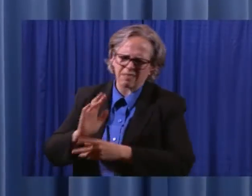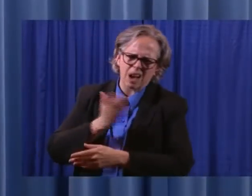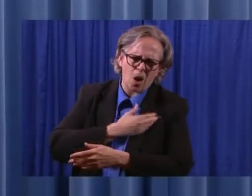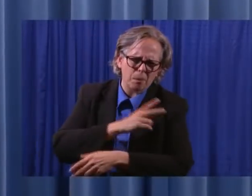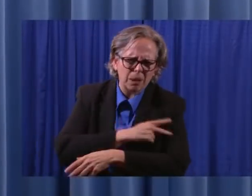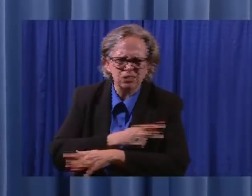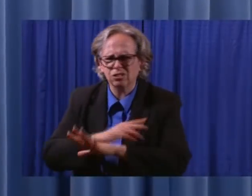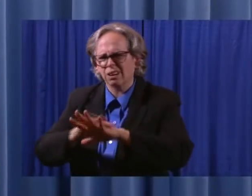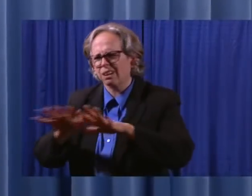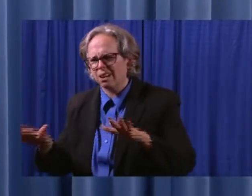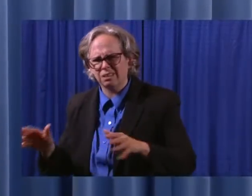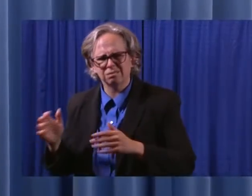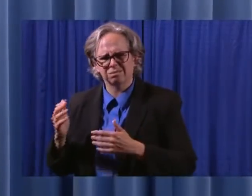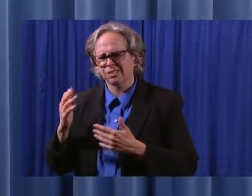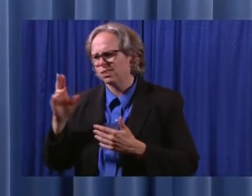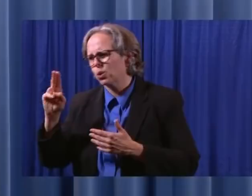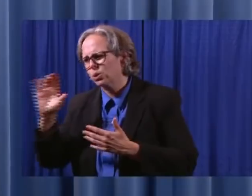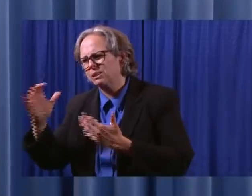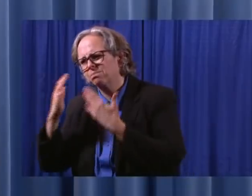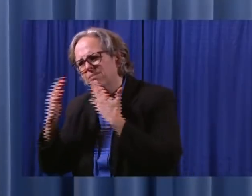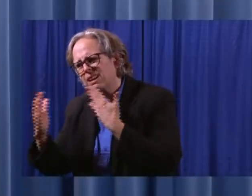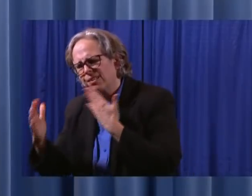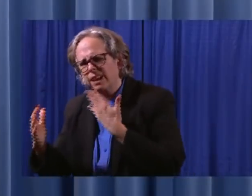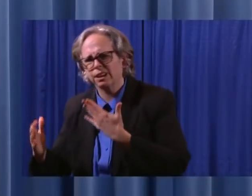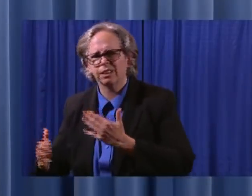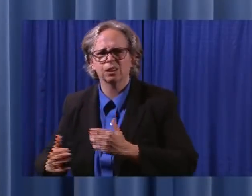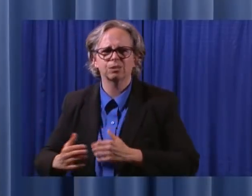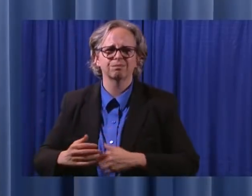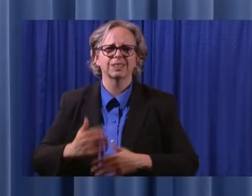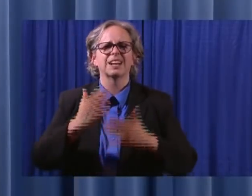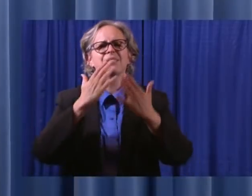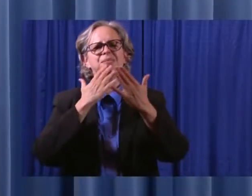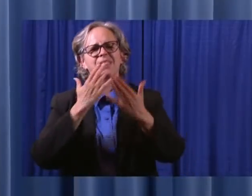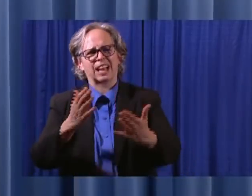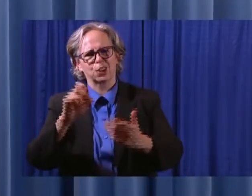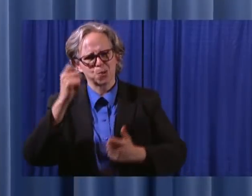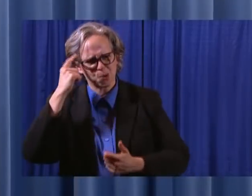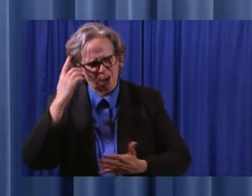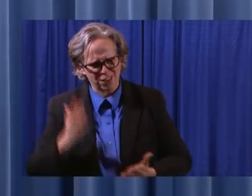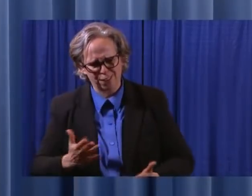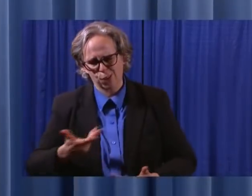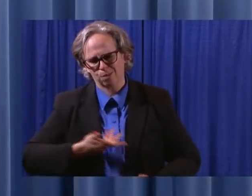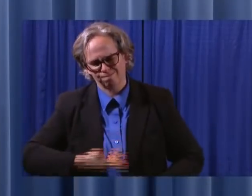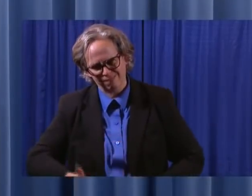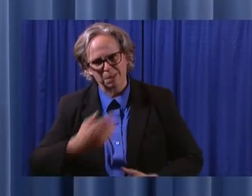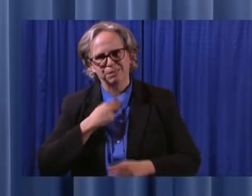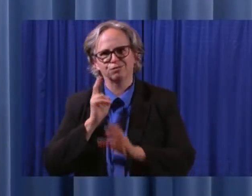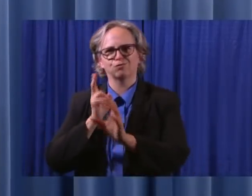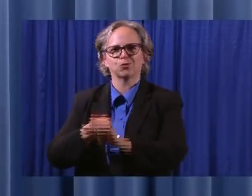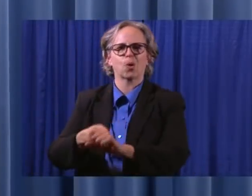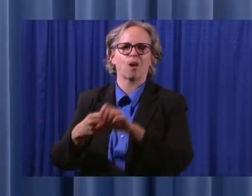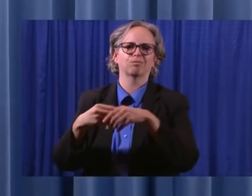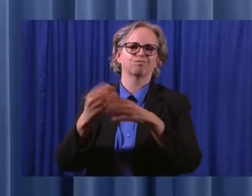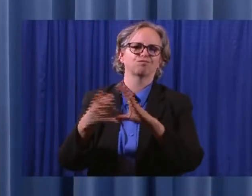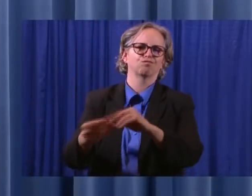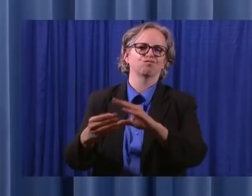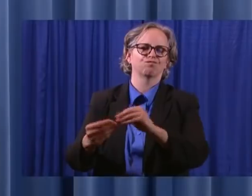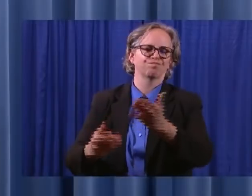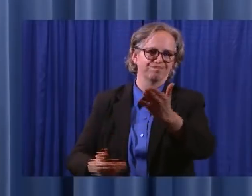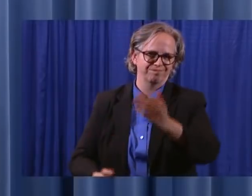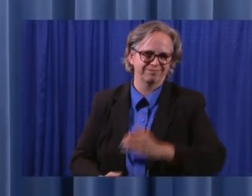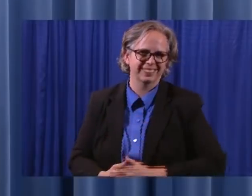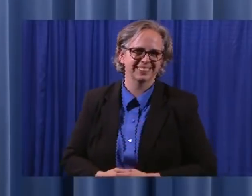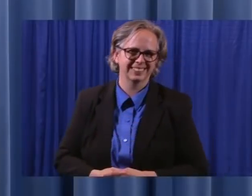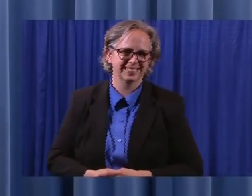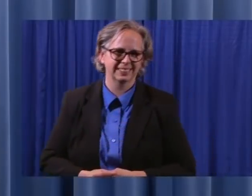patients that you see. So thank you. Thanks, Doctor. Thank you, Governor. I appreciate you having the opportunity. Thank you.